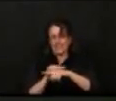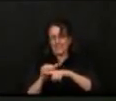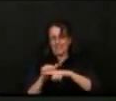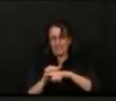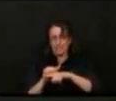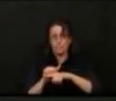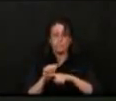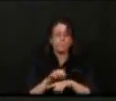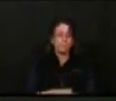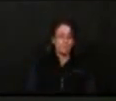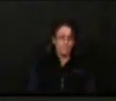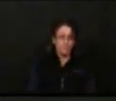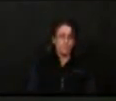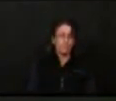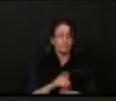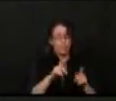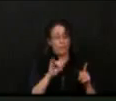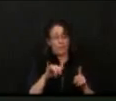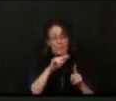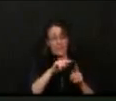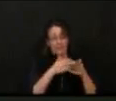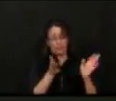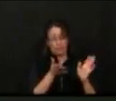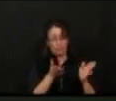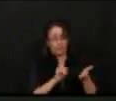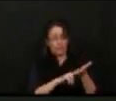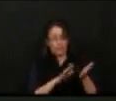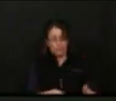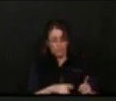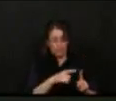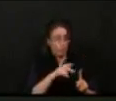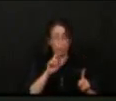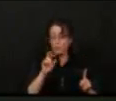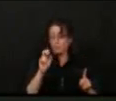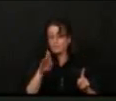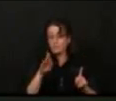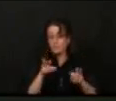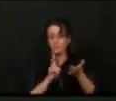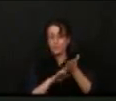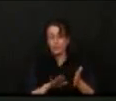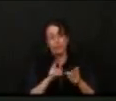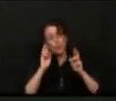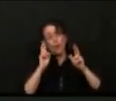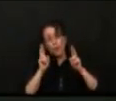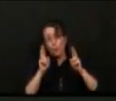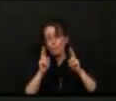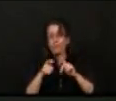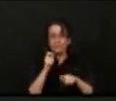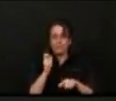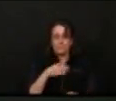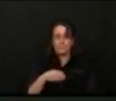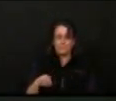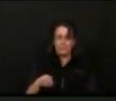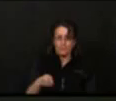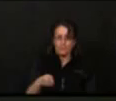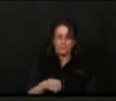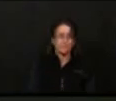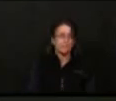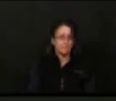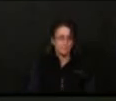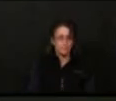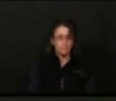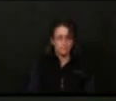were hired by the general contractor or the subcontractors, we want them to be from Brattleboro. Yeah. And rather than put that onus on the